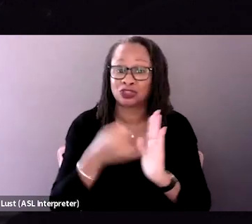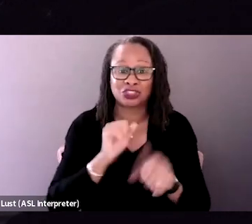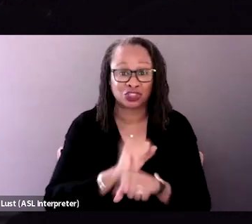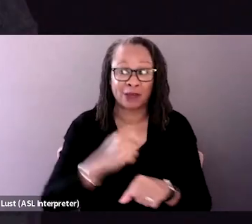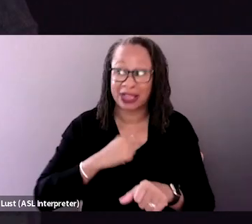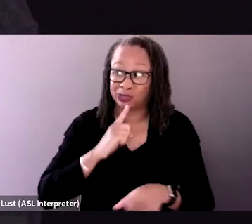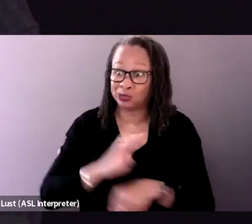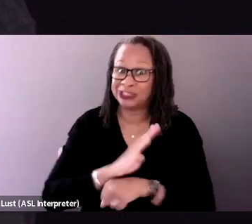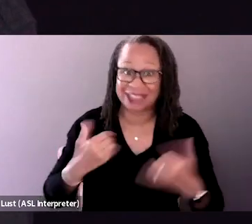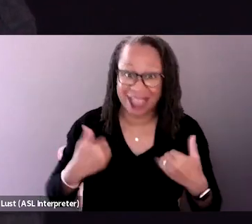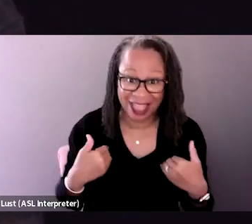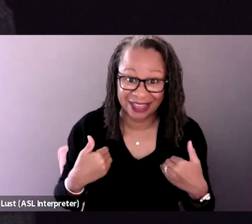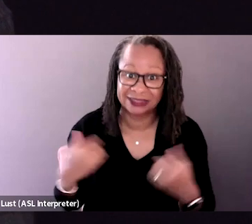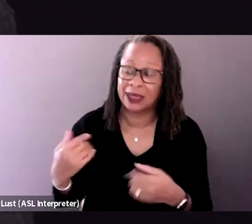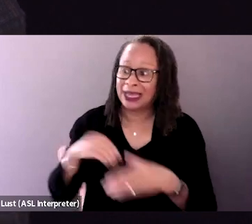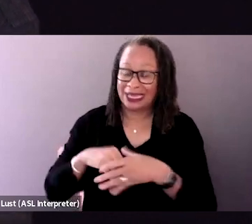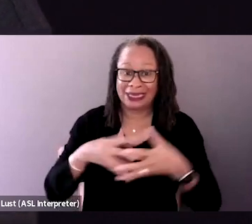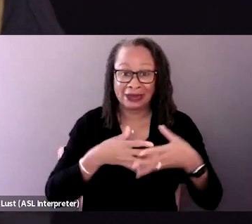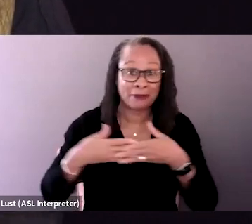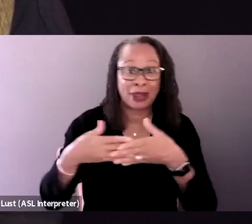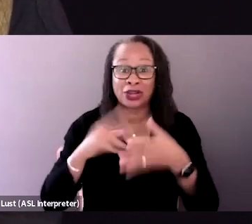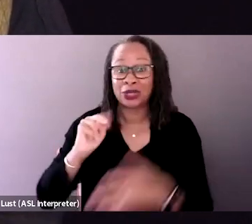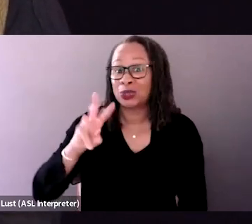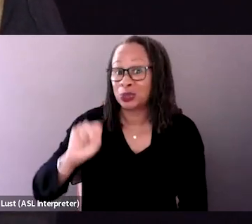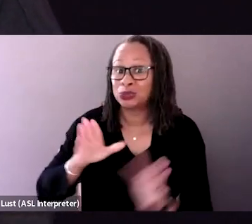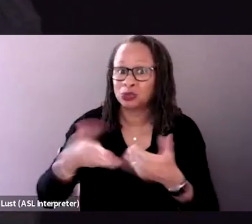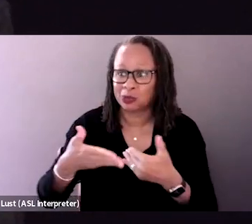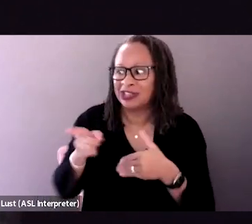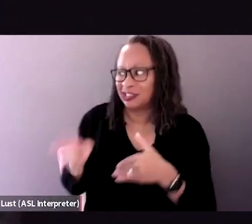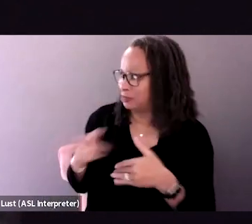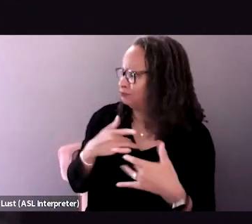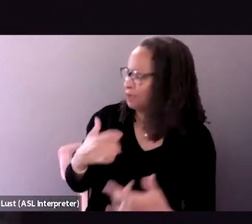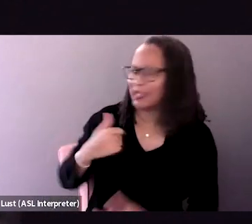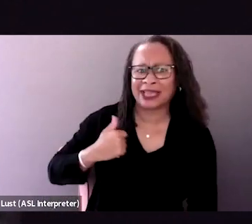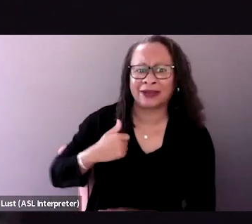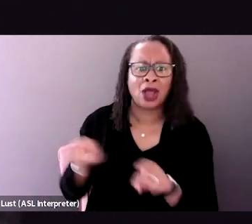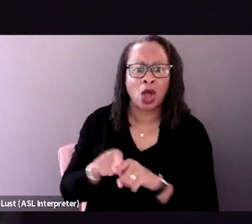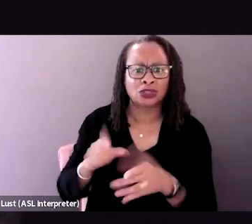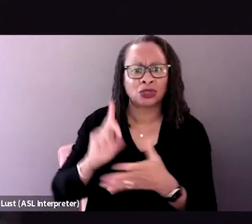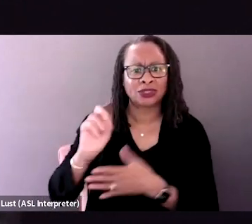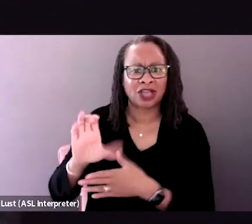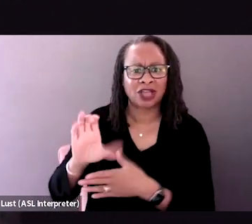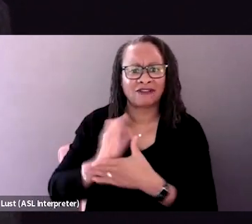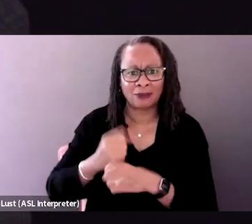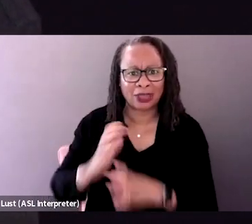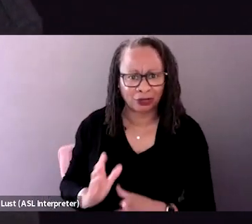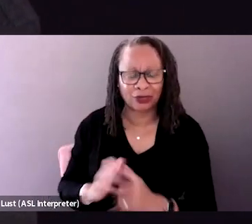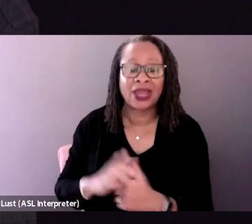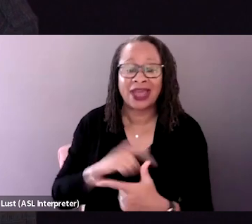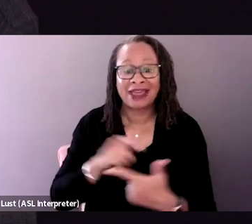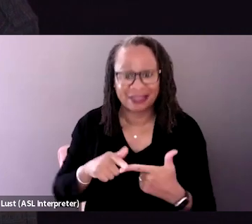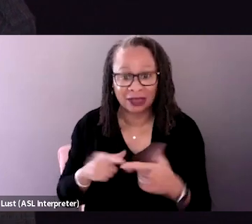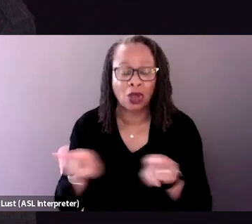had in an American newsroom happened to be Canadian, happened to also be a documentary filmmaker, and then happened to